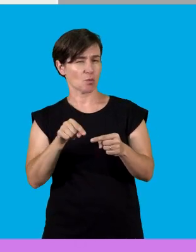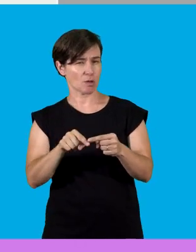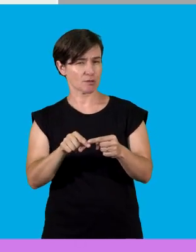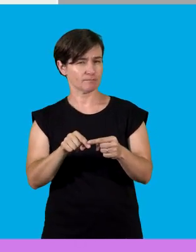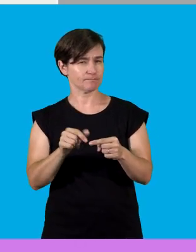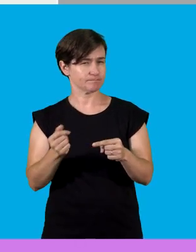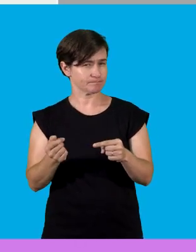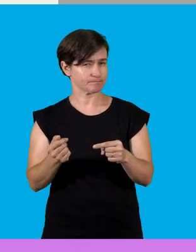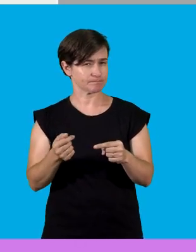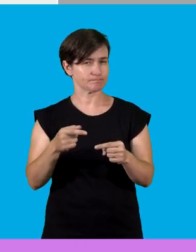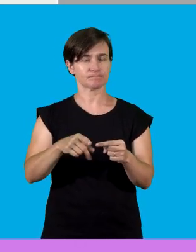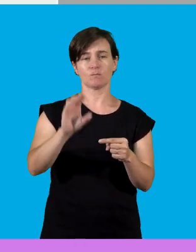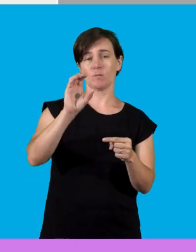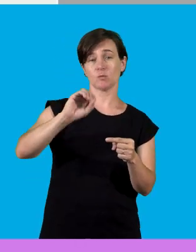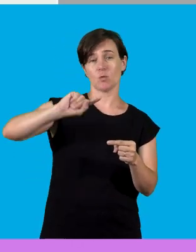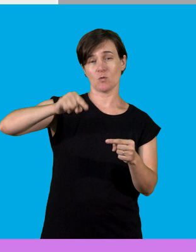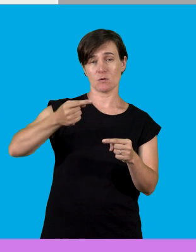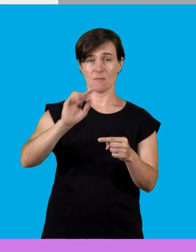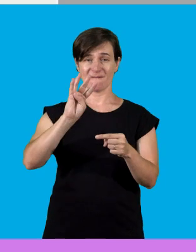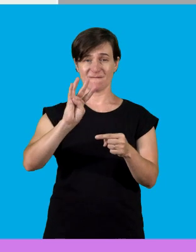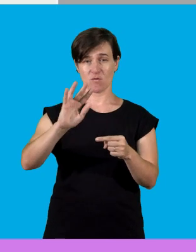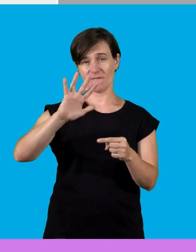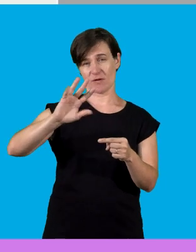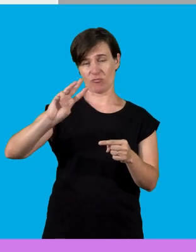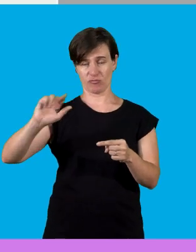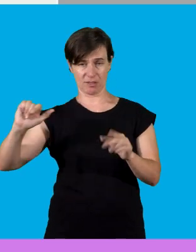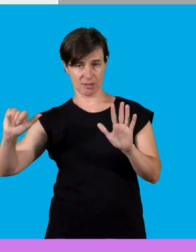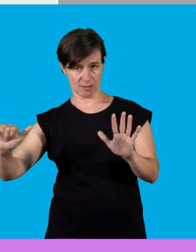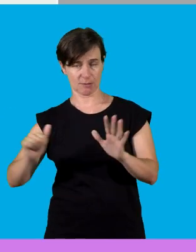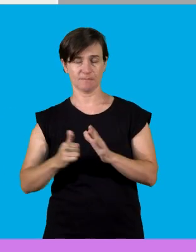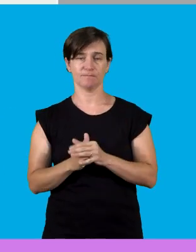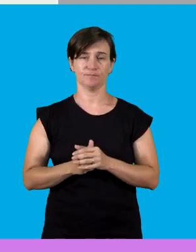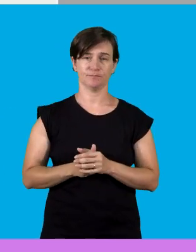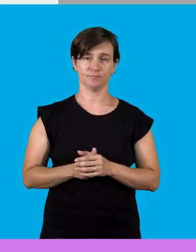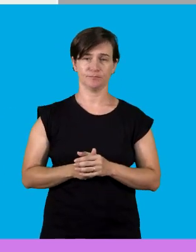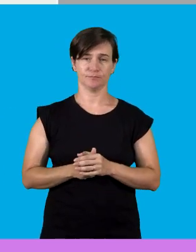the right. So our conversion factor then is